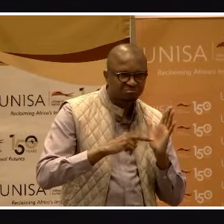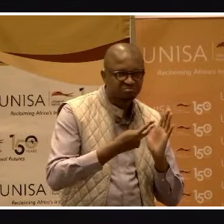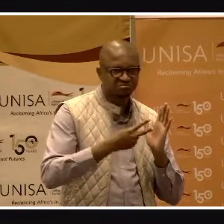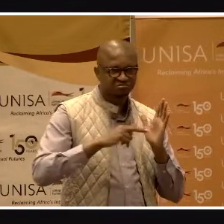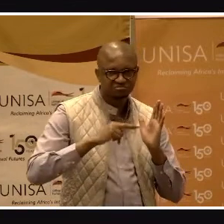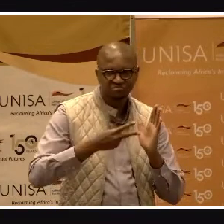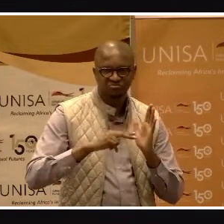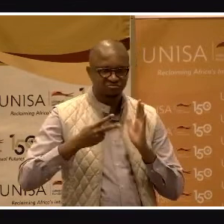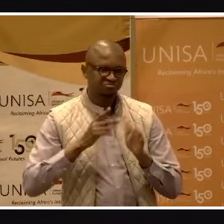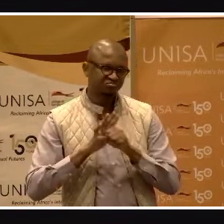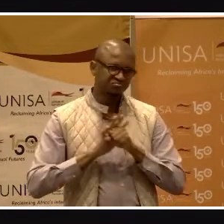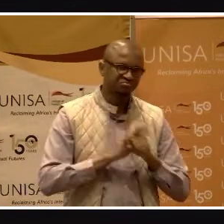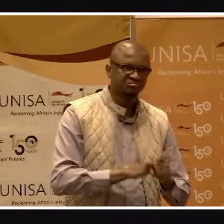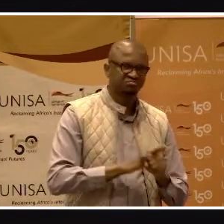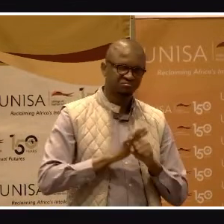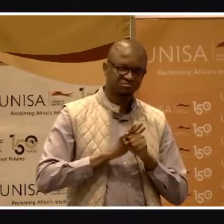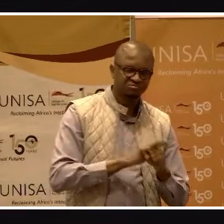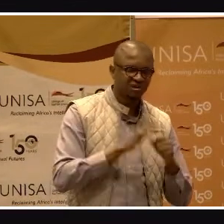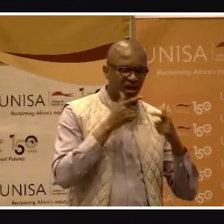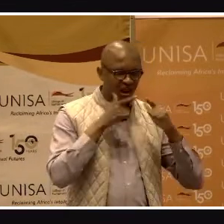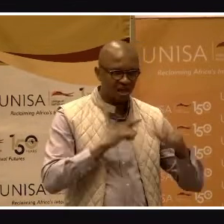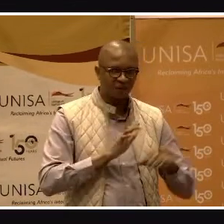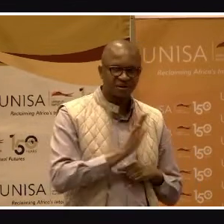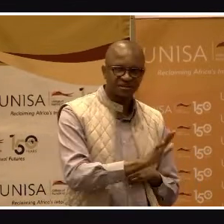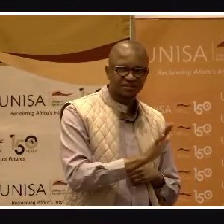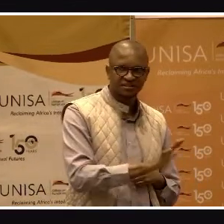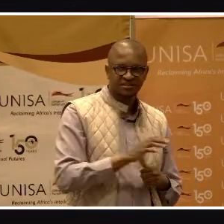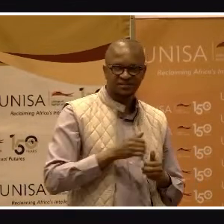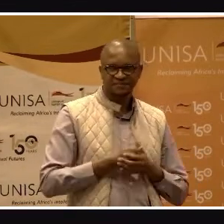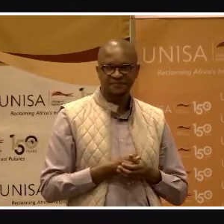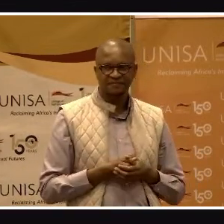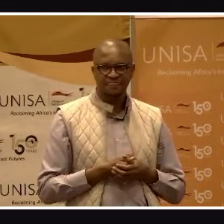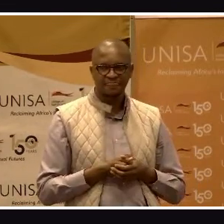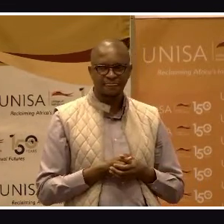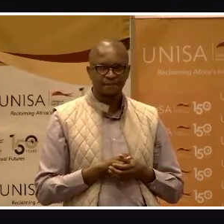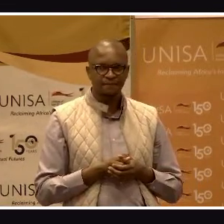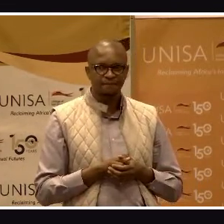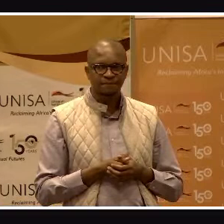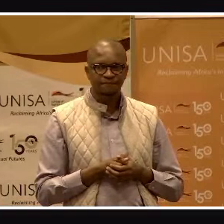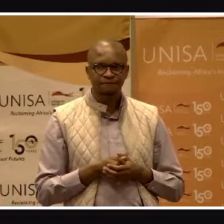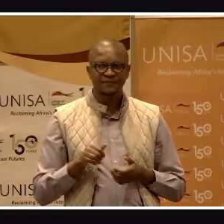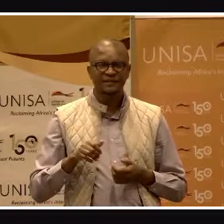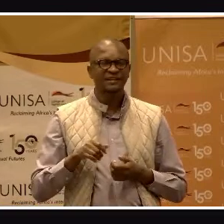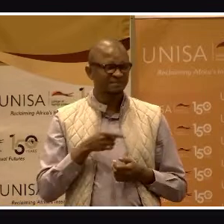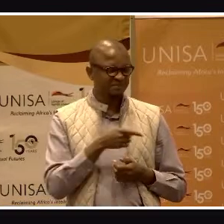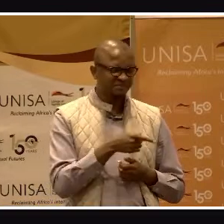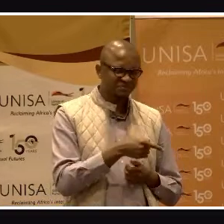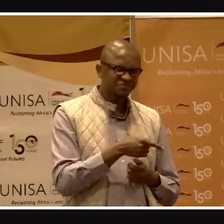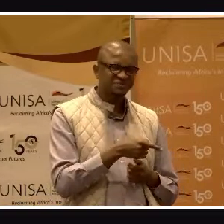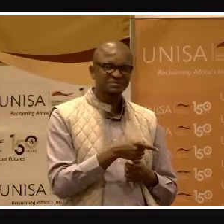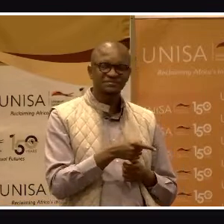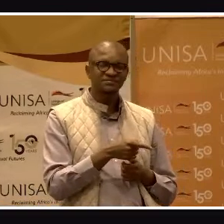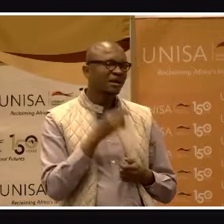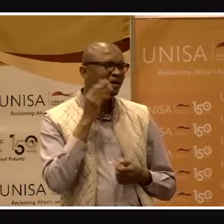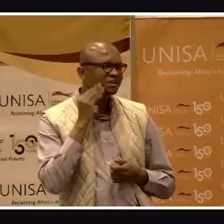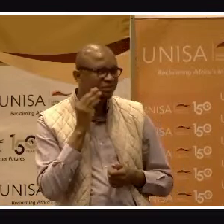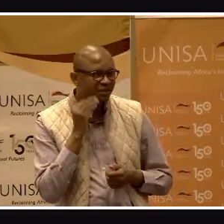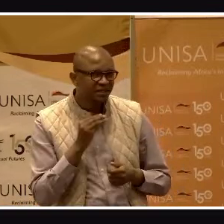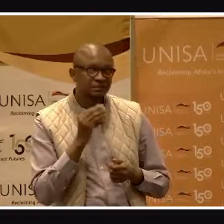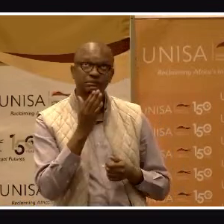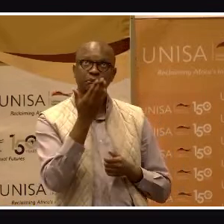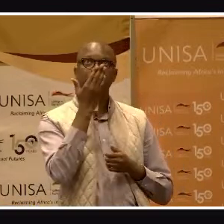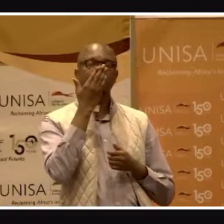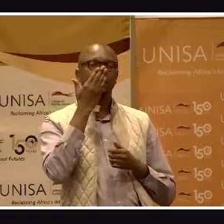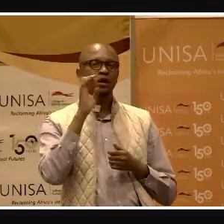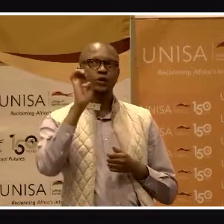right. So there are areas of the world that have experienced exploitation, that have experienced colonization,